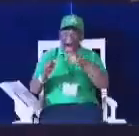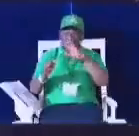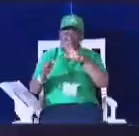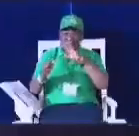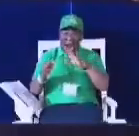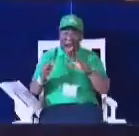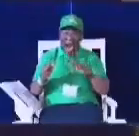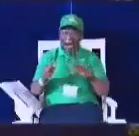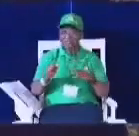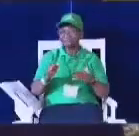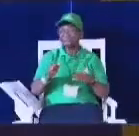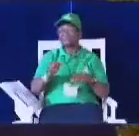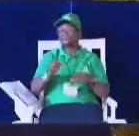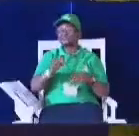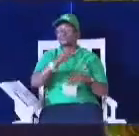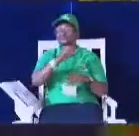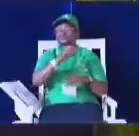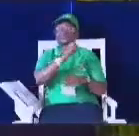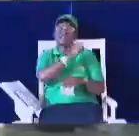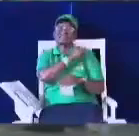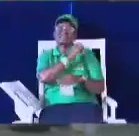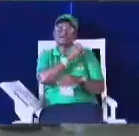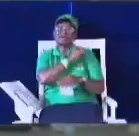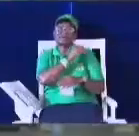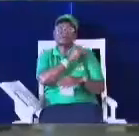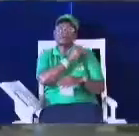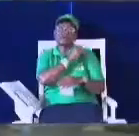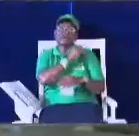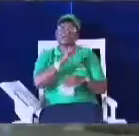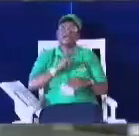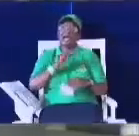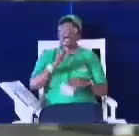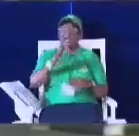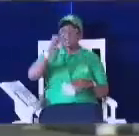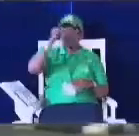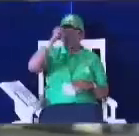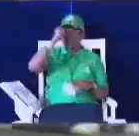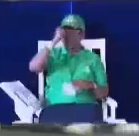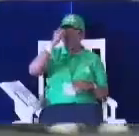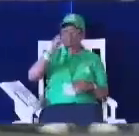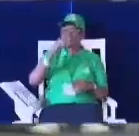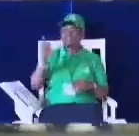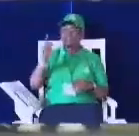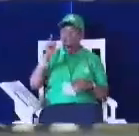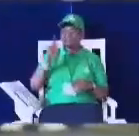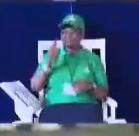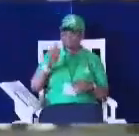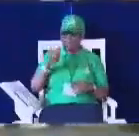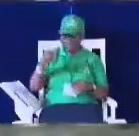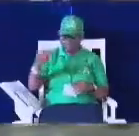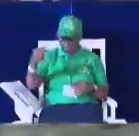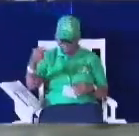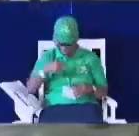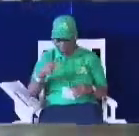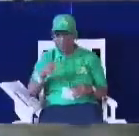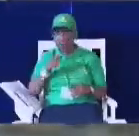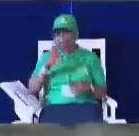you, behold, from the top of your head to the sole of your